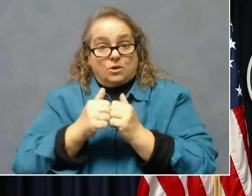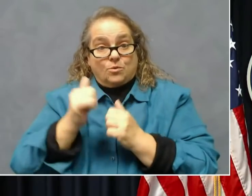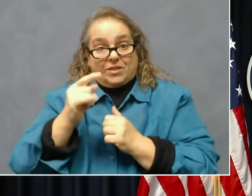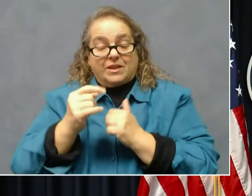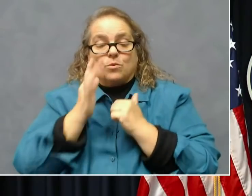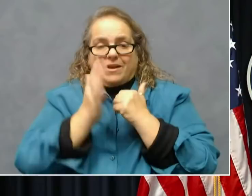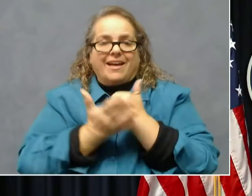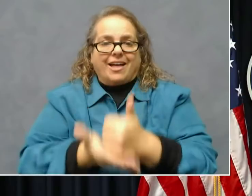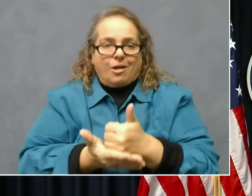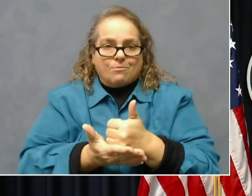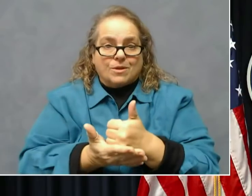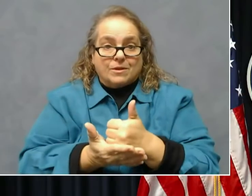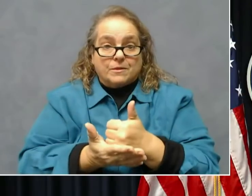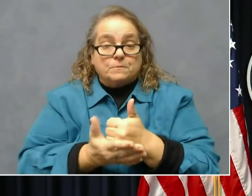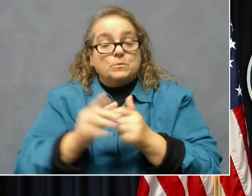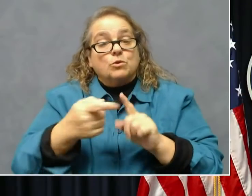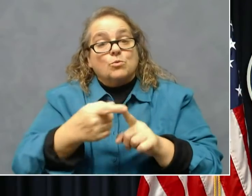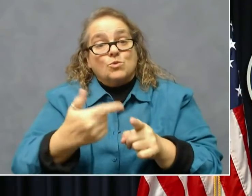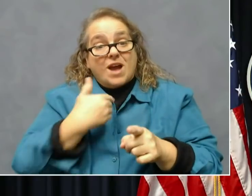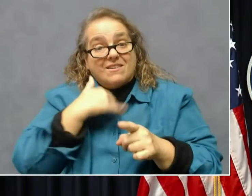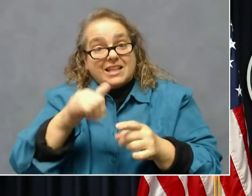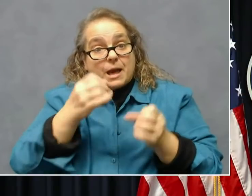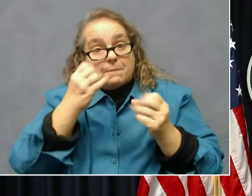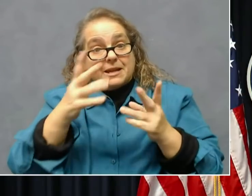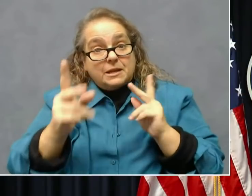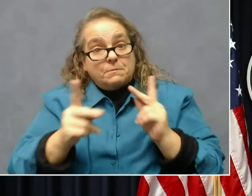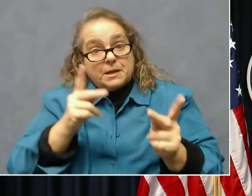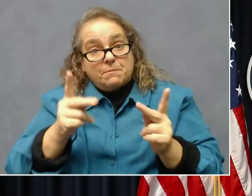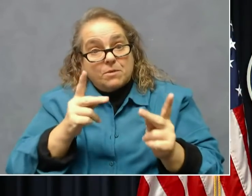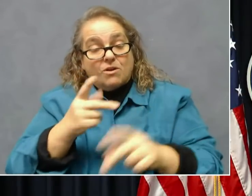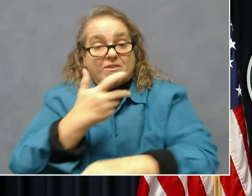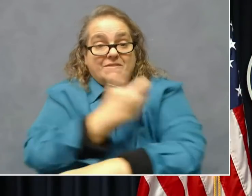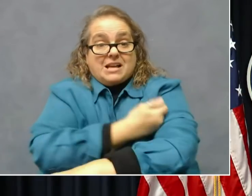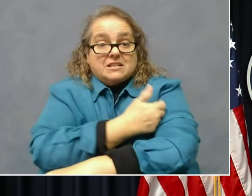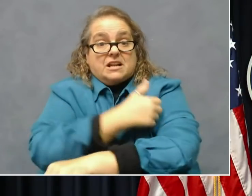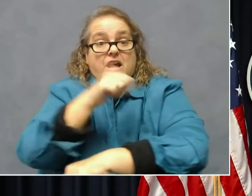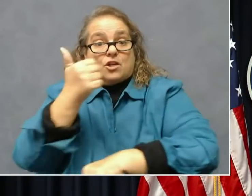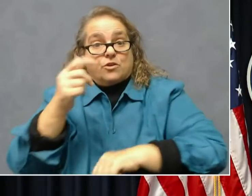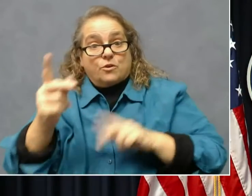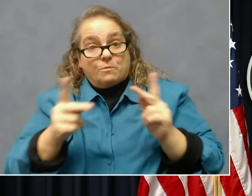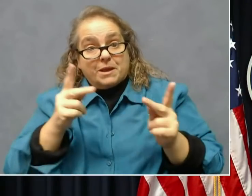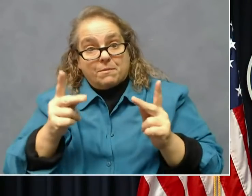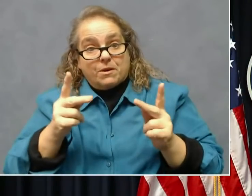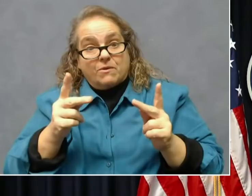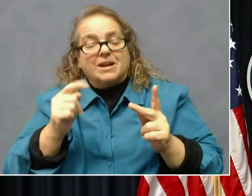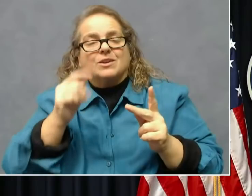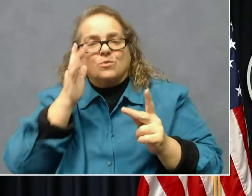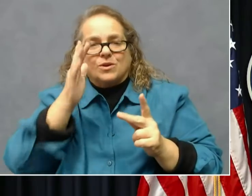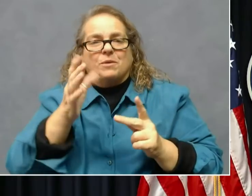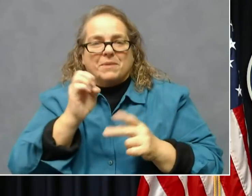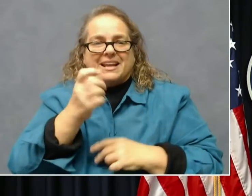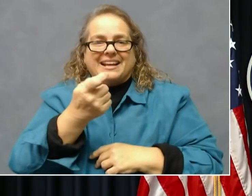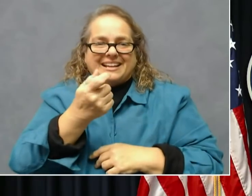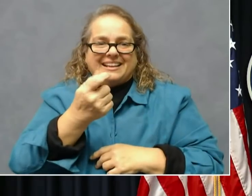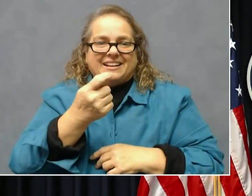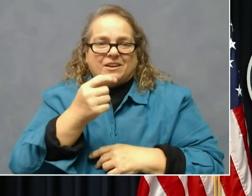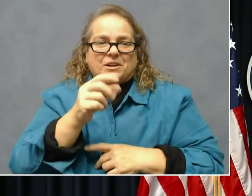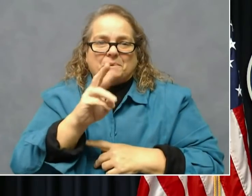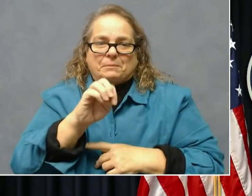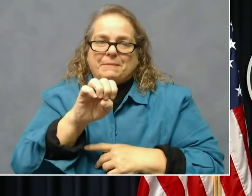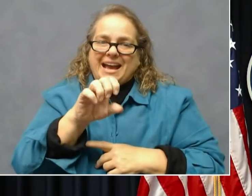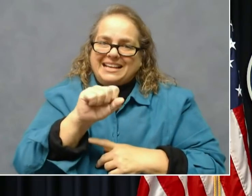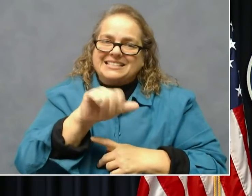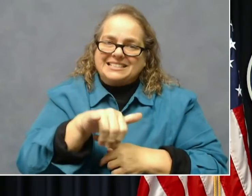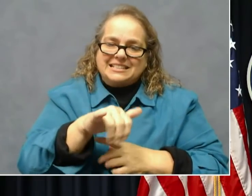you have this many people vaccinating other people, it's going to be a little messy at times, but we hope that we can